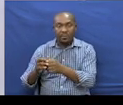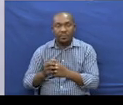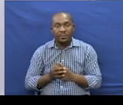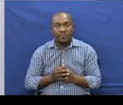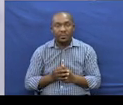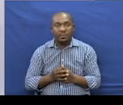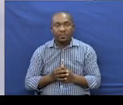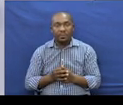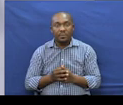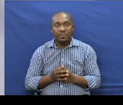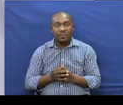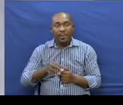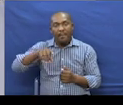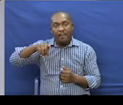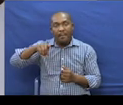Direct democracy